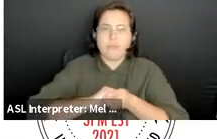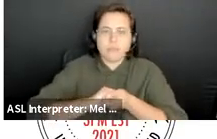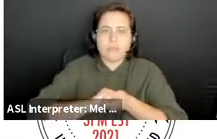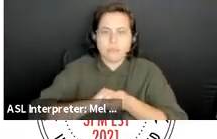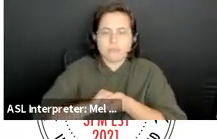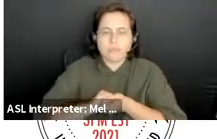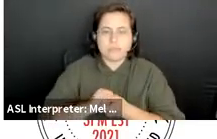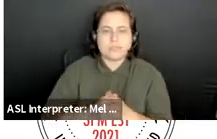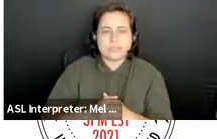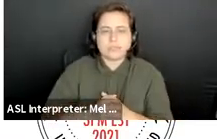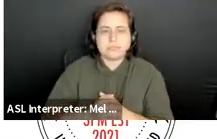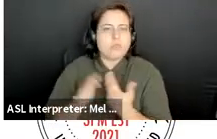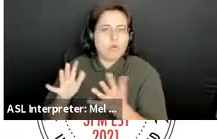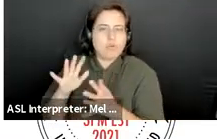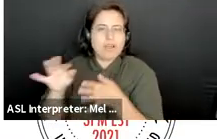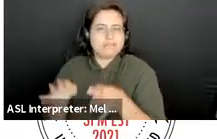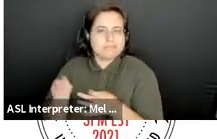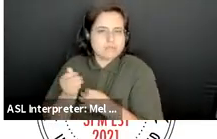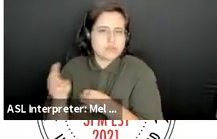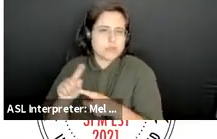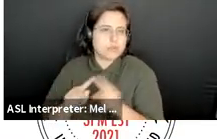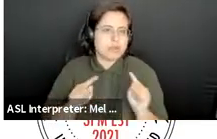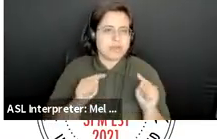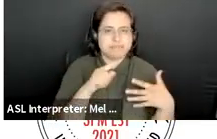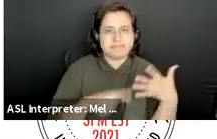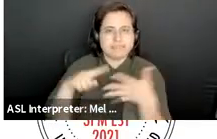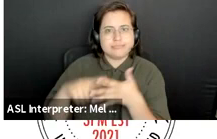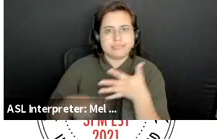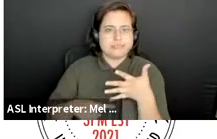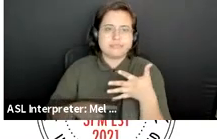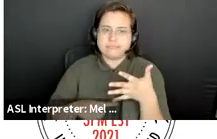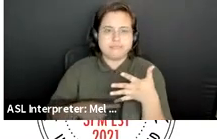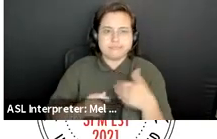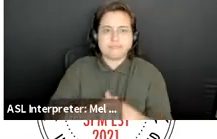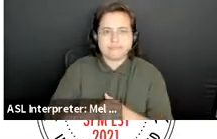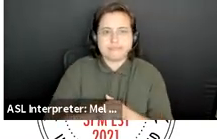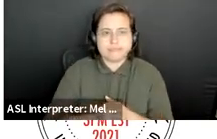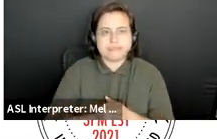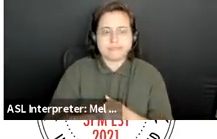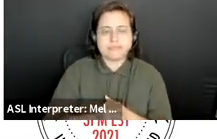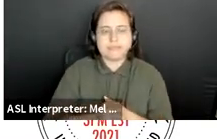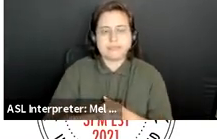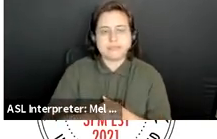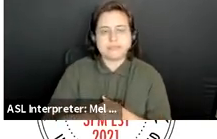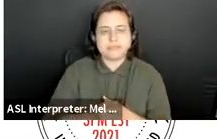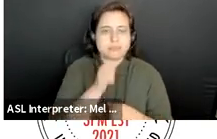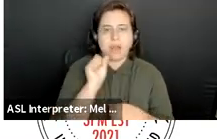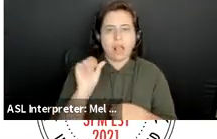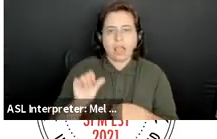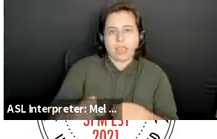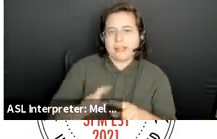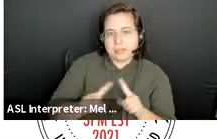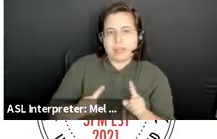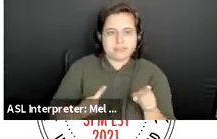already described early on. They include all of these organizations on your screen. I don't need to read them, but we